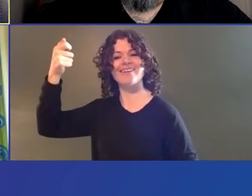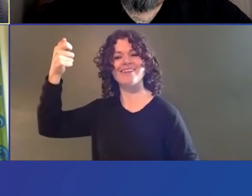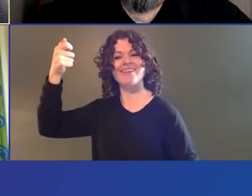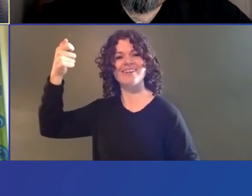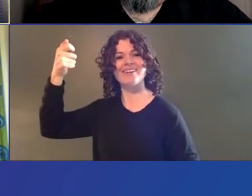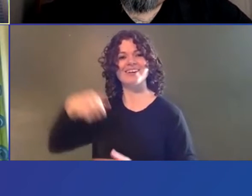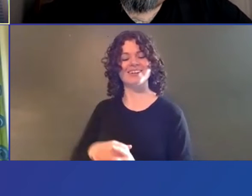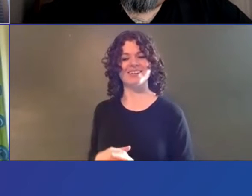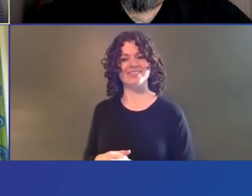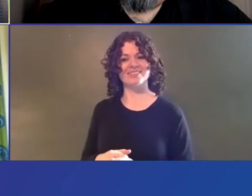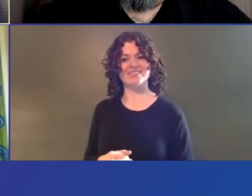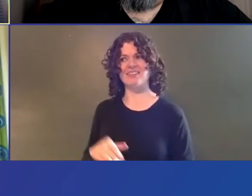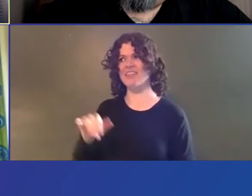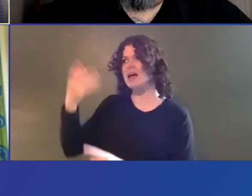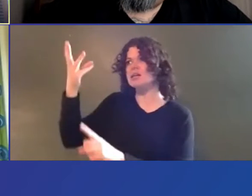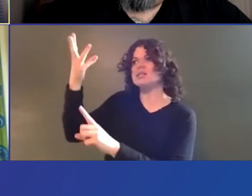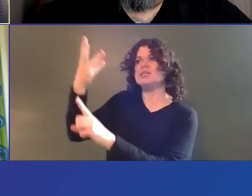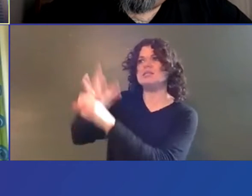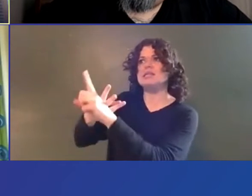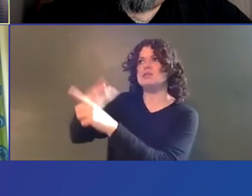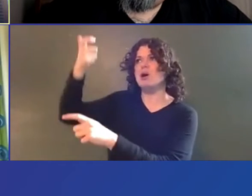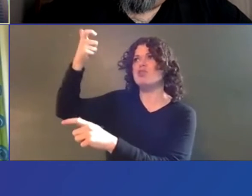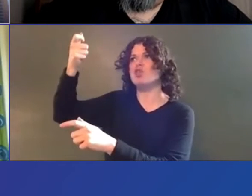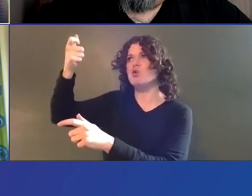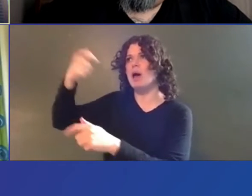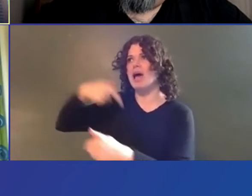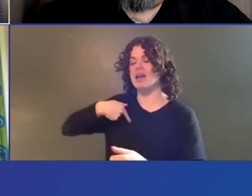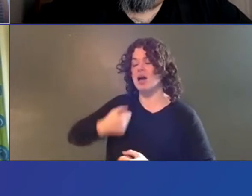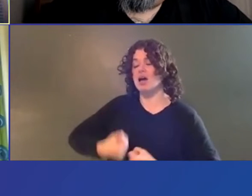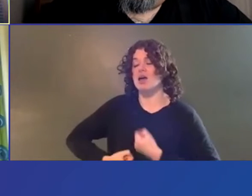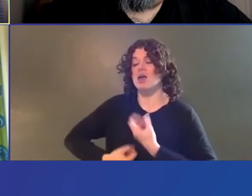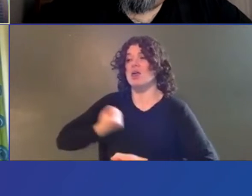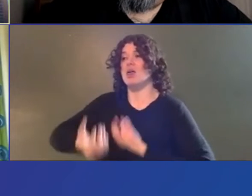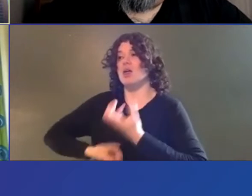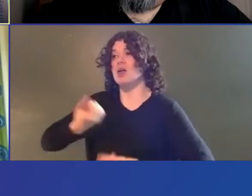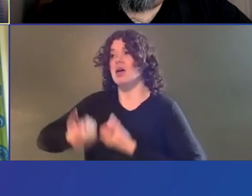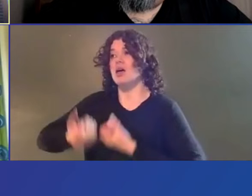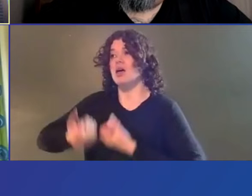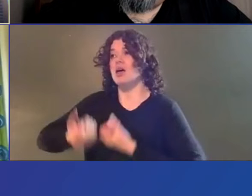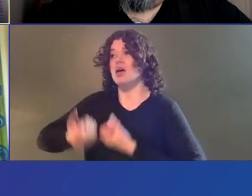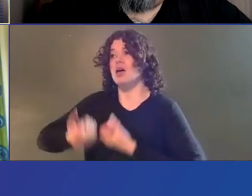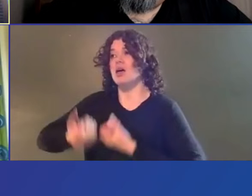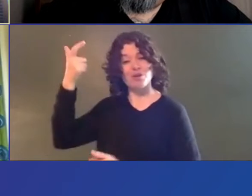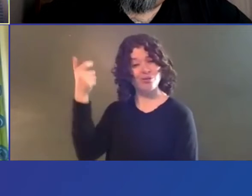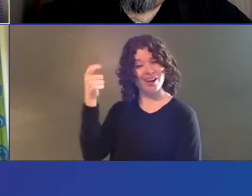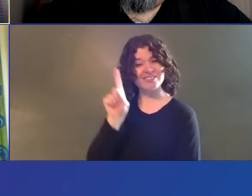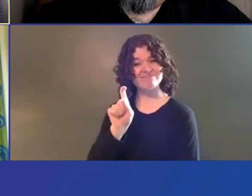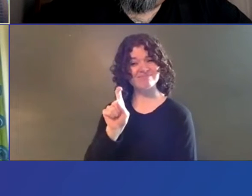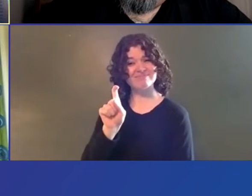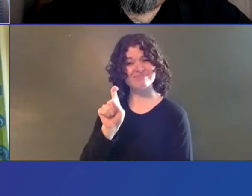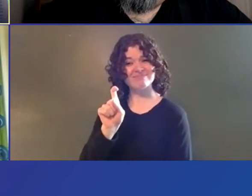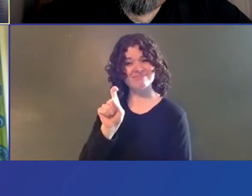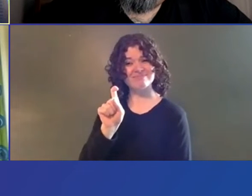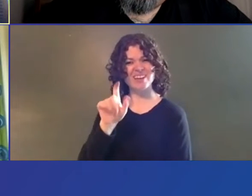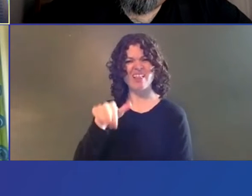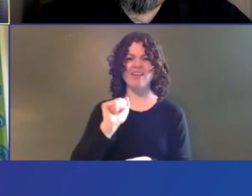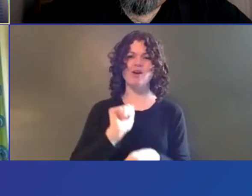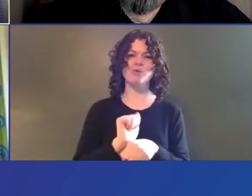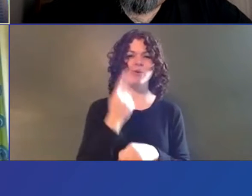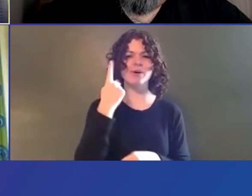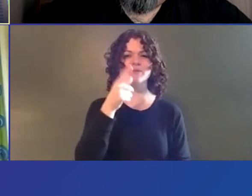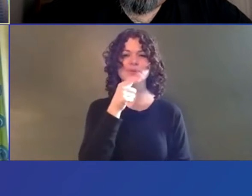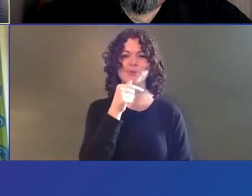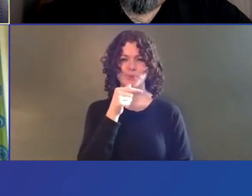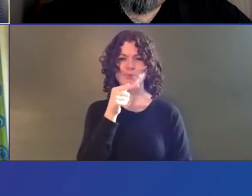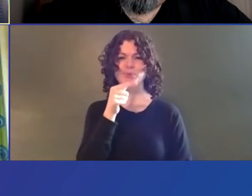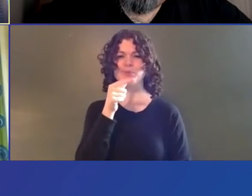if it's only for 6 months, even if it's only for the next few weeks. Who am I doing this for? And